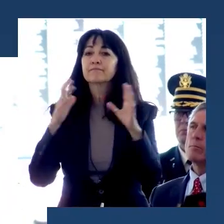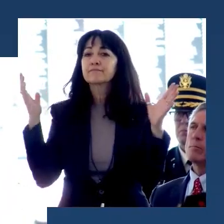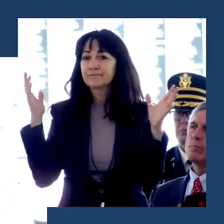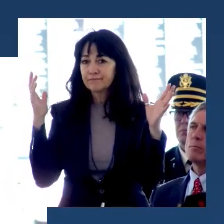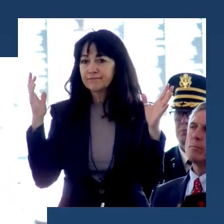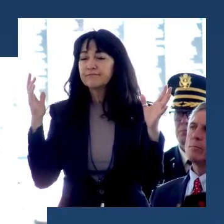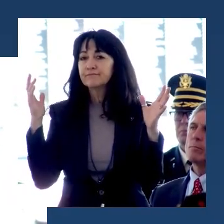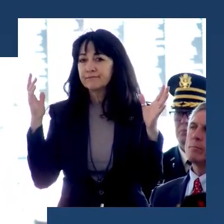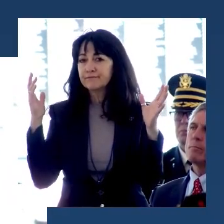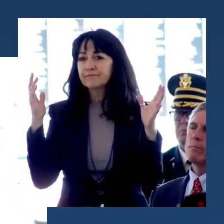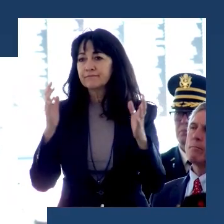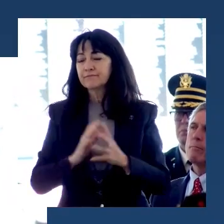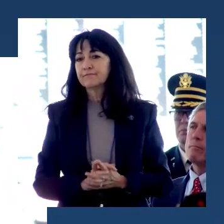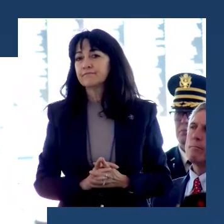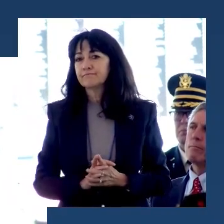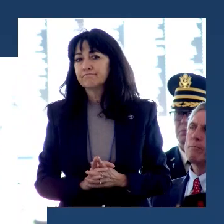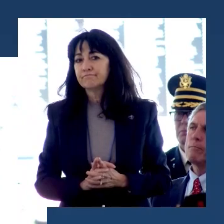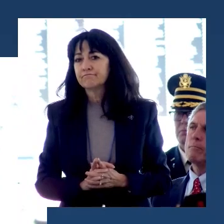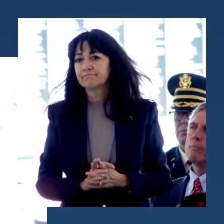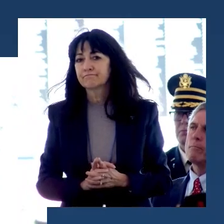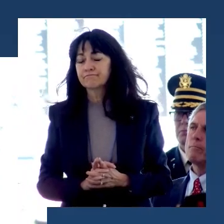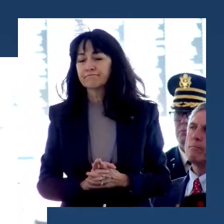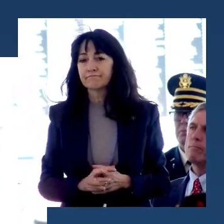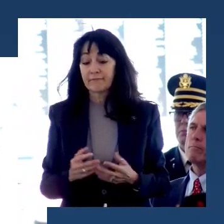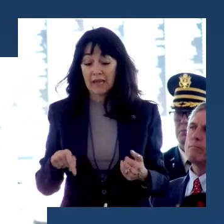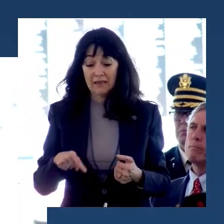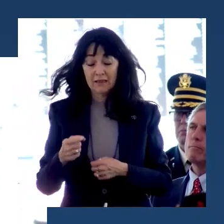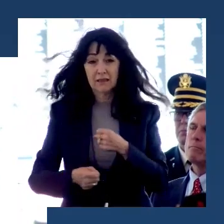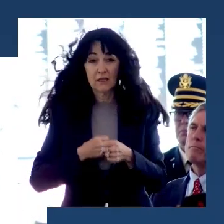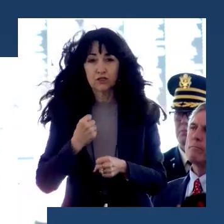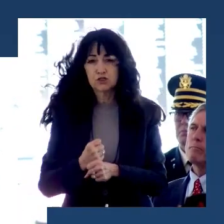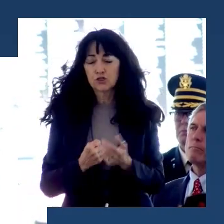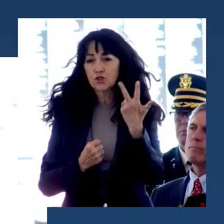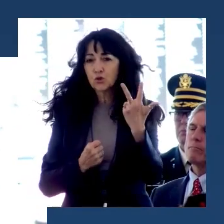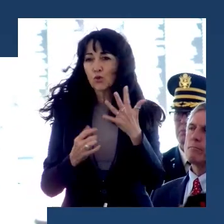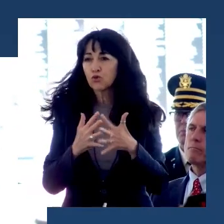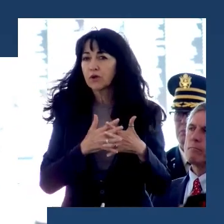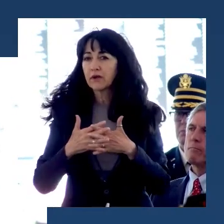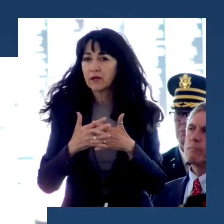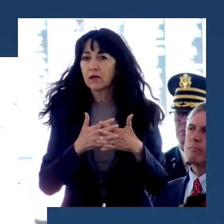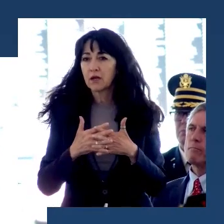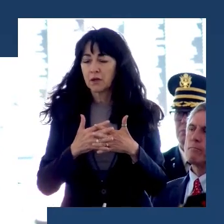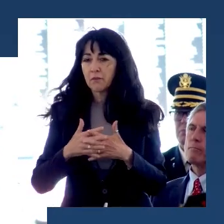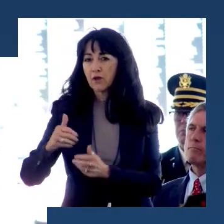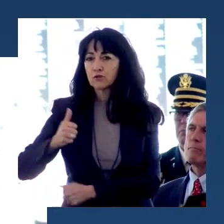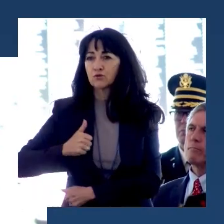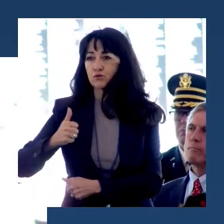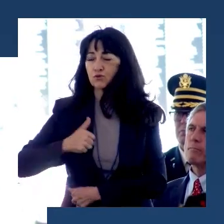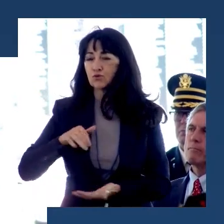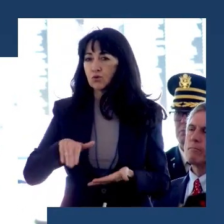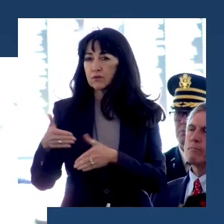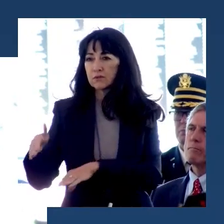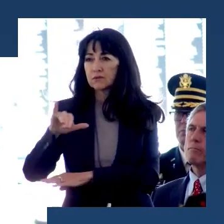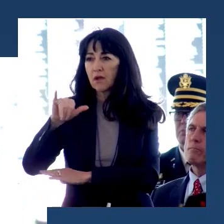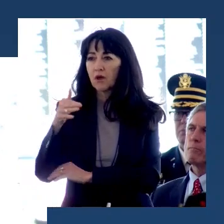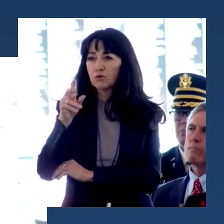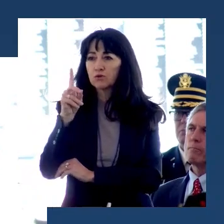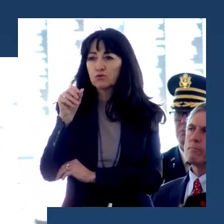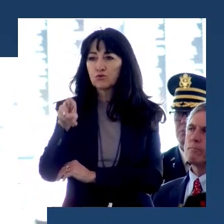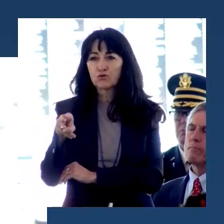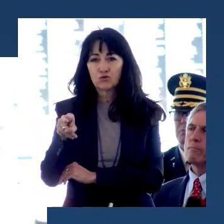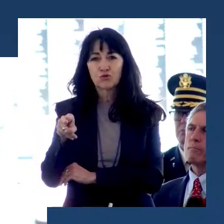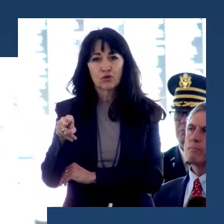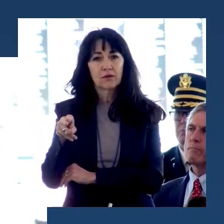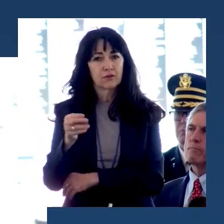remotely detonated. And earlier this year, 3 American soldiers died in Jordan. One of the few times it was